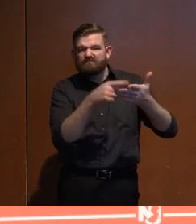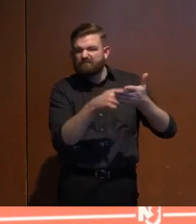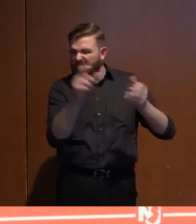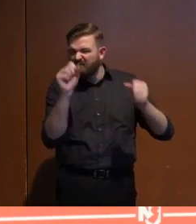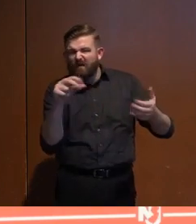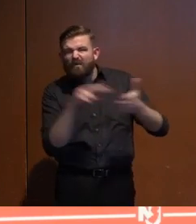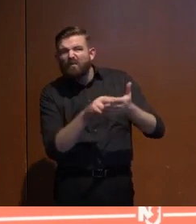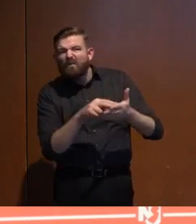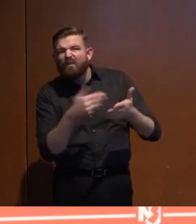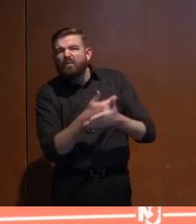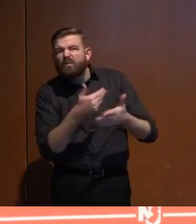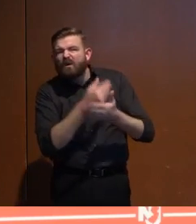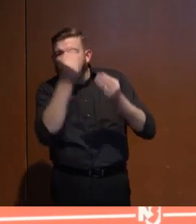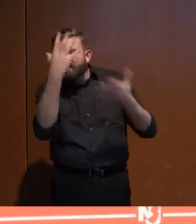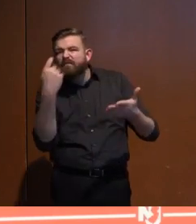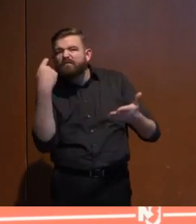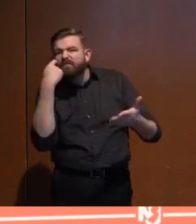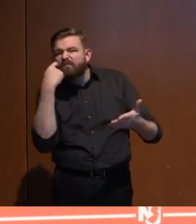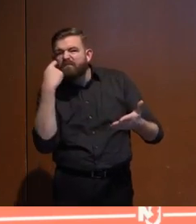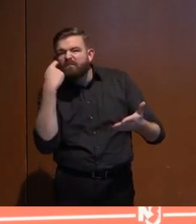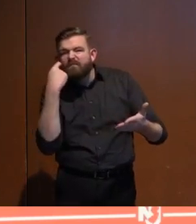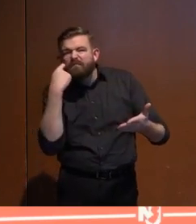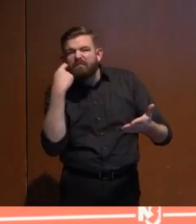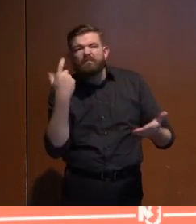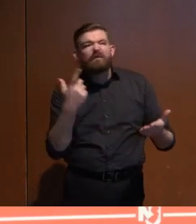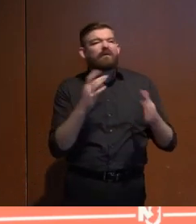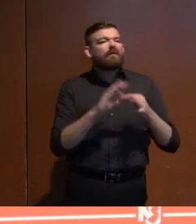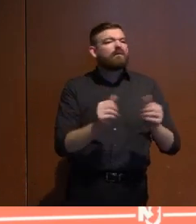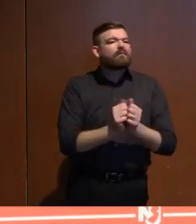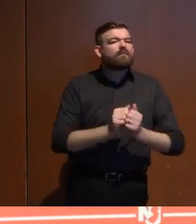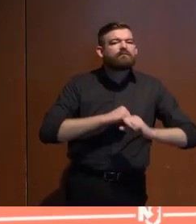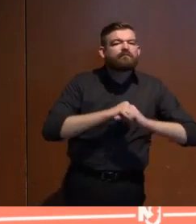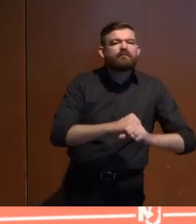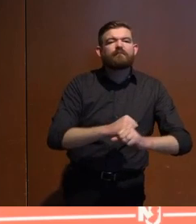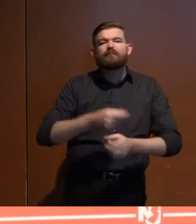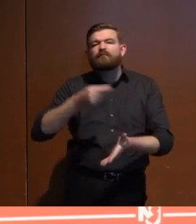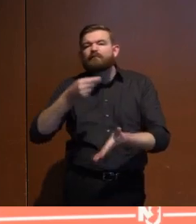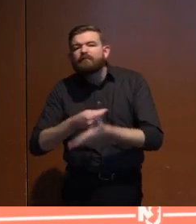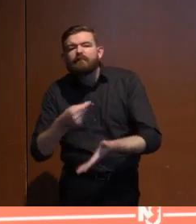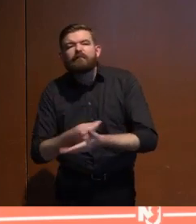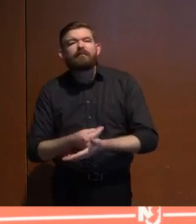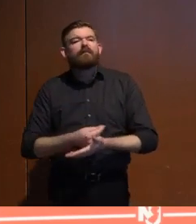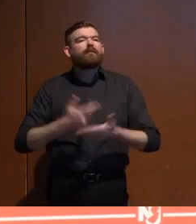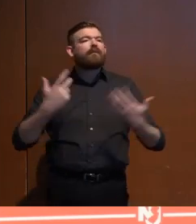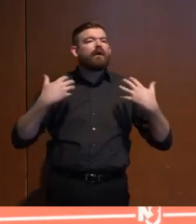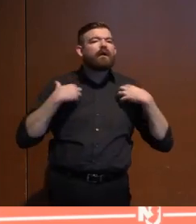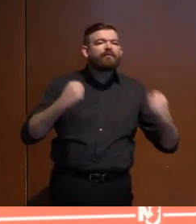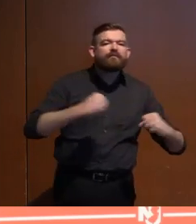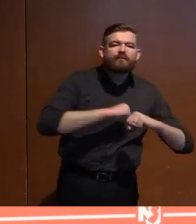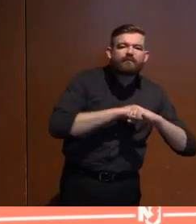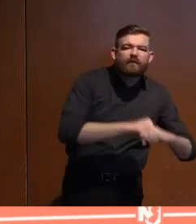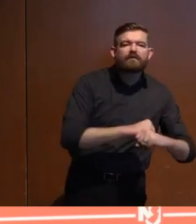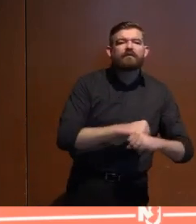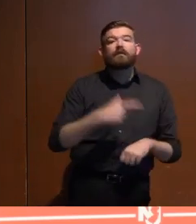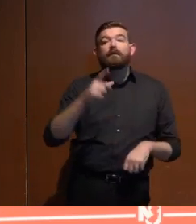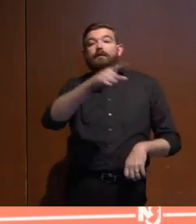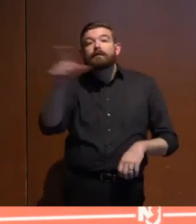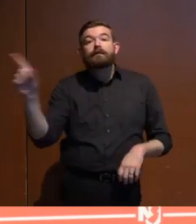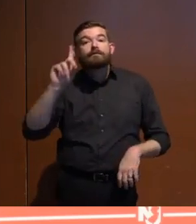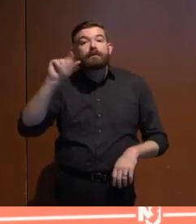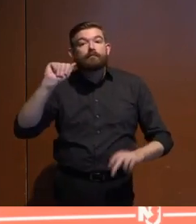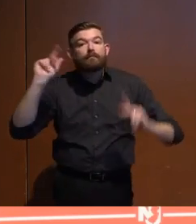benefits and housing protections to guidance for businesses and healthcare professionals, resources for the disabled, and answers to your science and